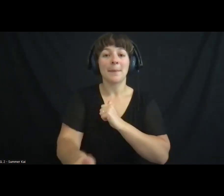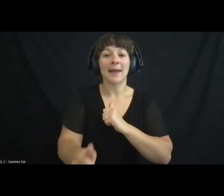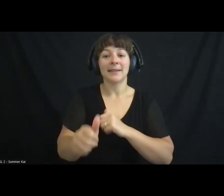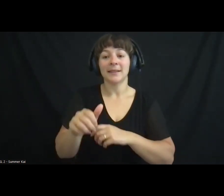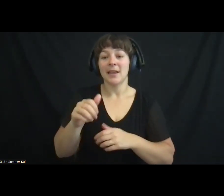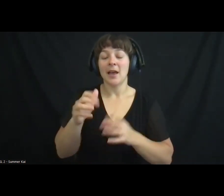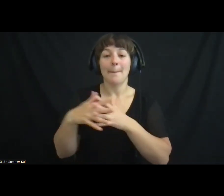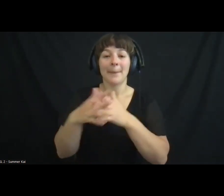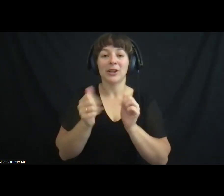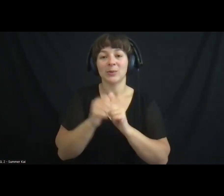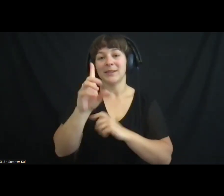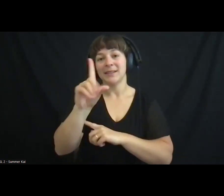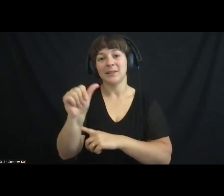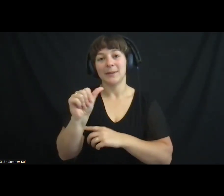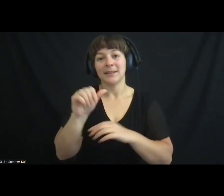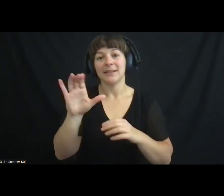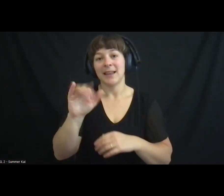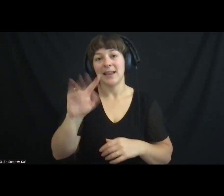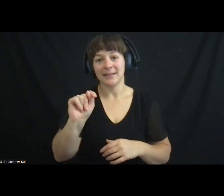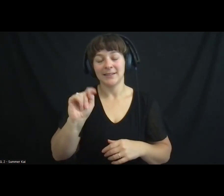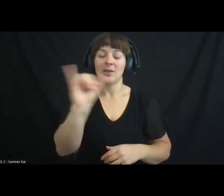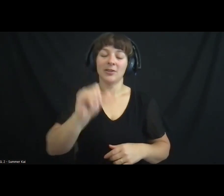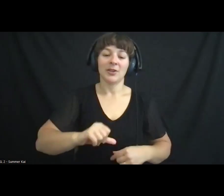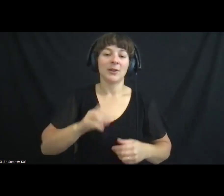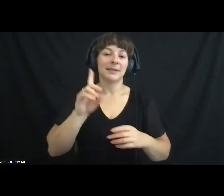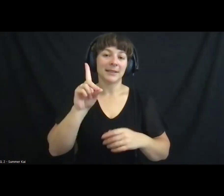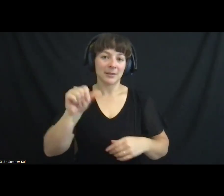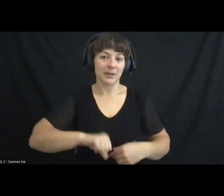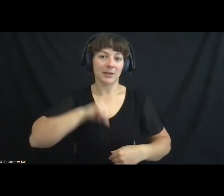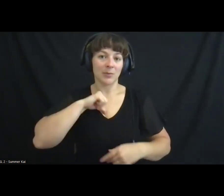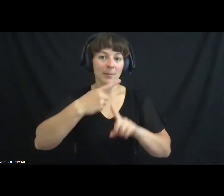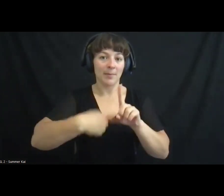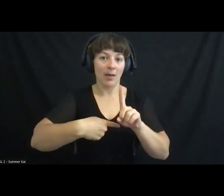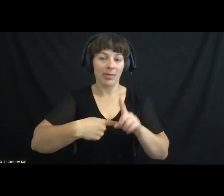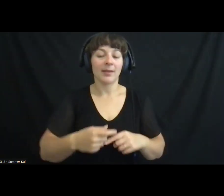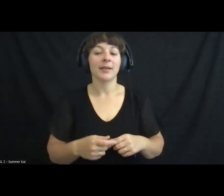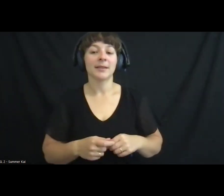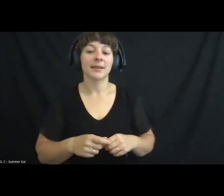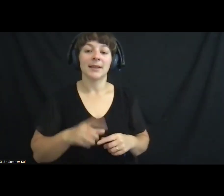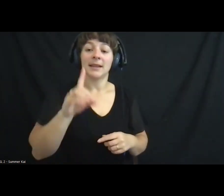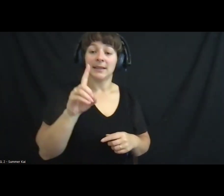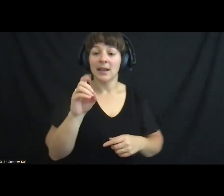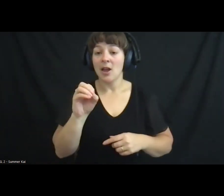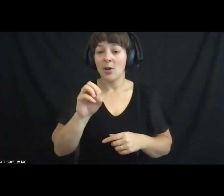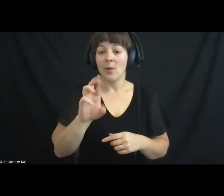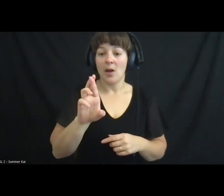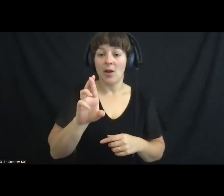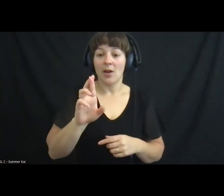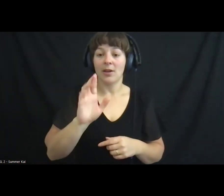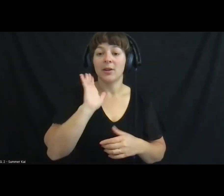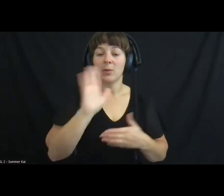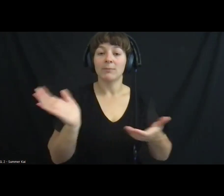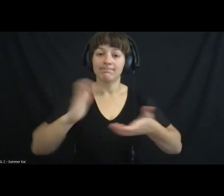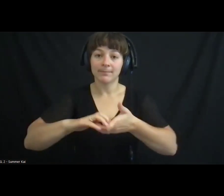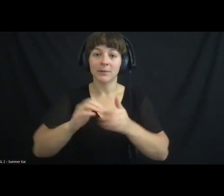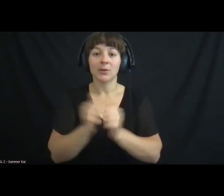Act happens in July, as well as Disability Pride Month. And DOR is going to be partnering with the Department